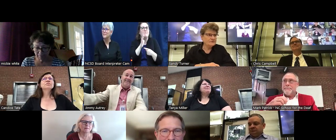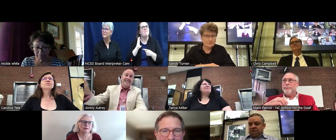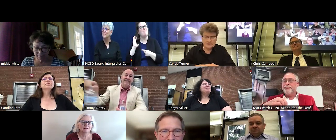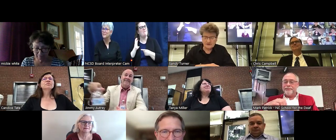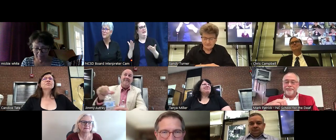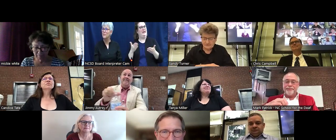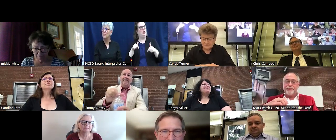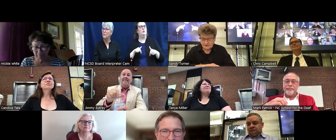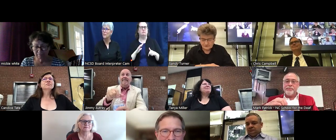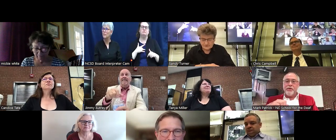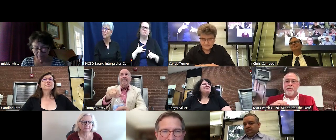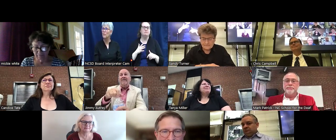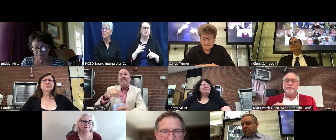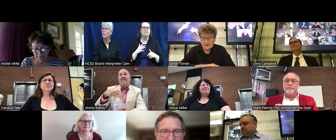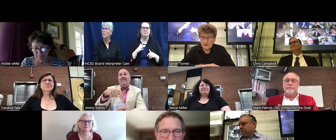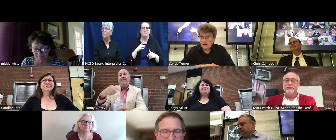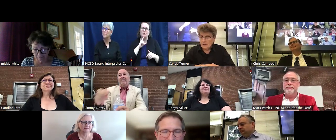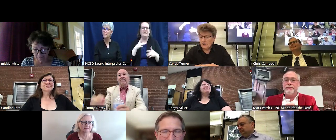time, especially for the students.